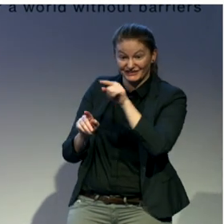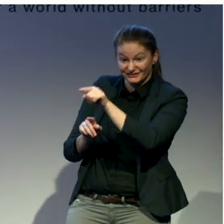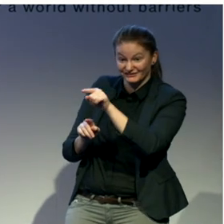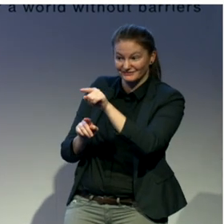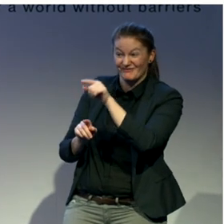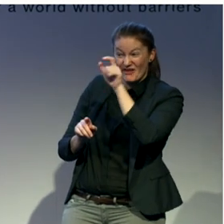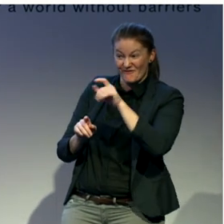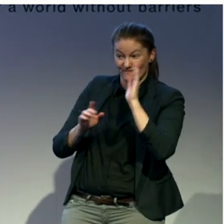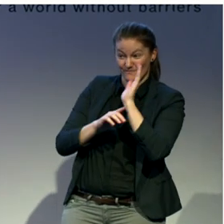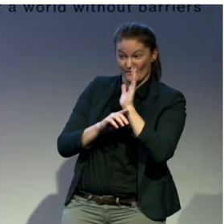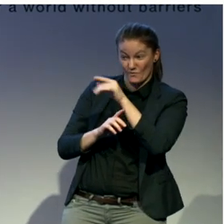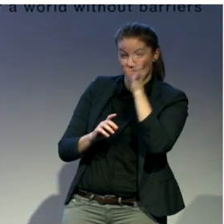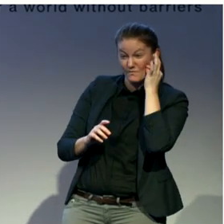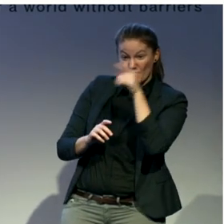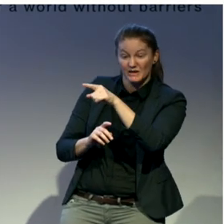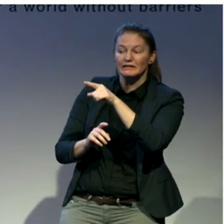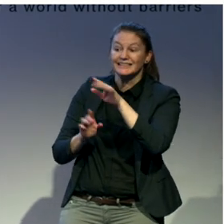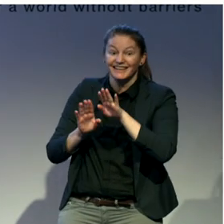setbacks. But aren't we all?